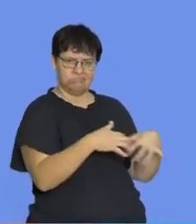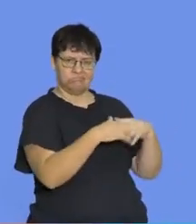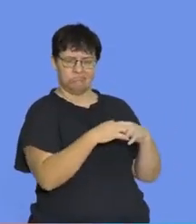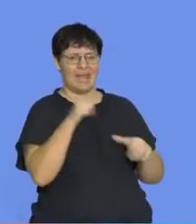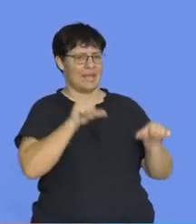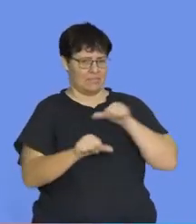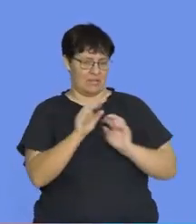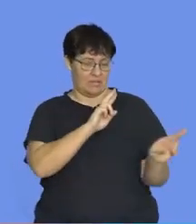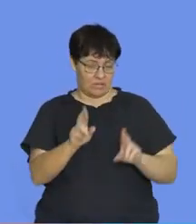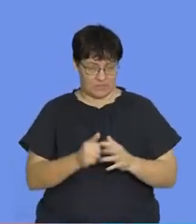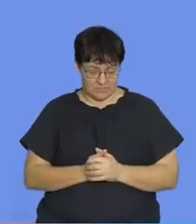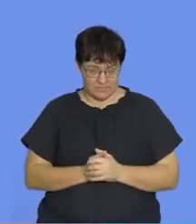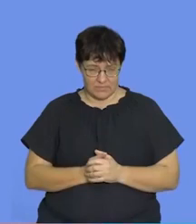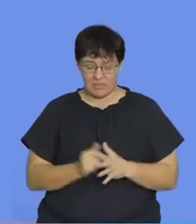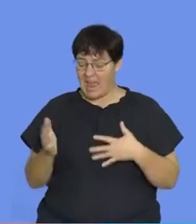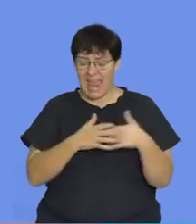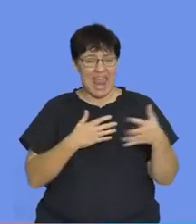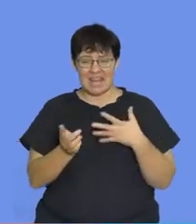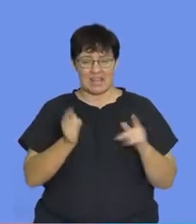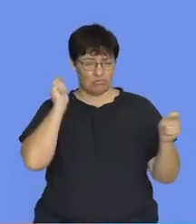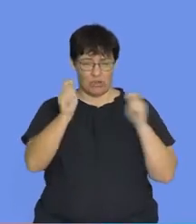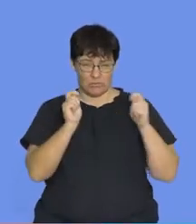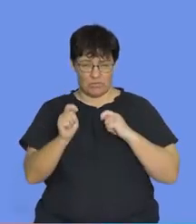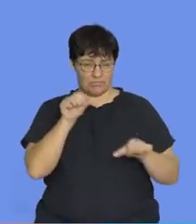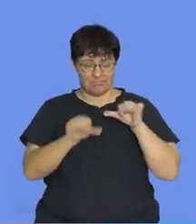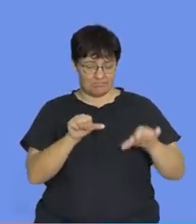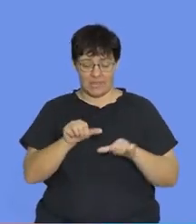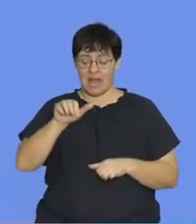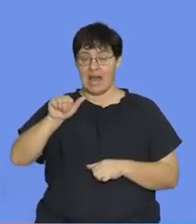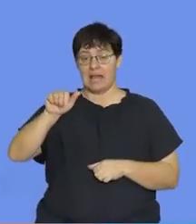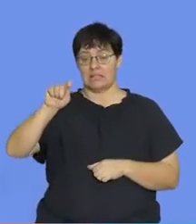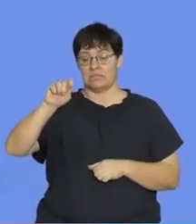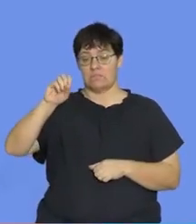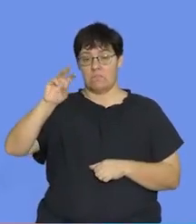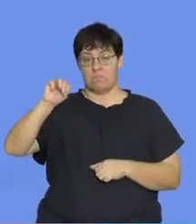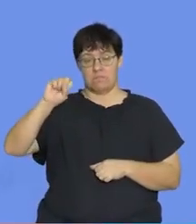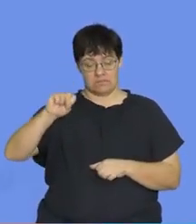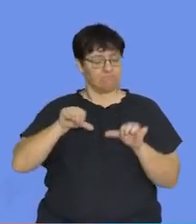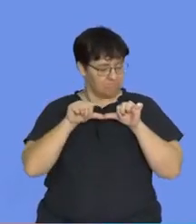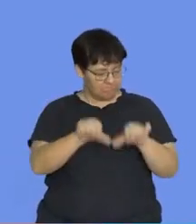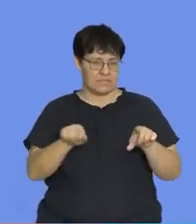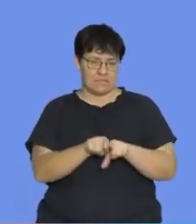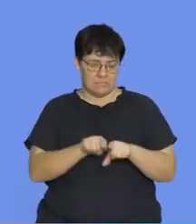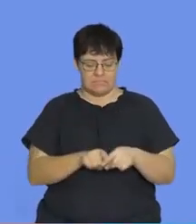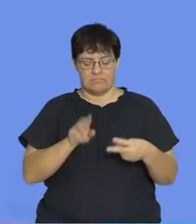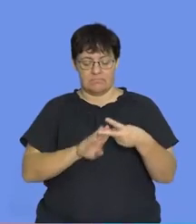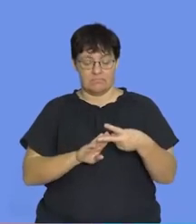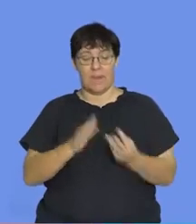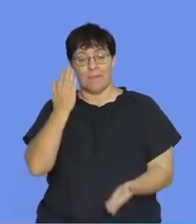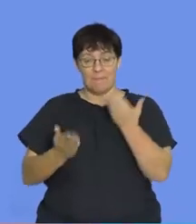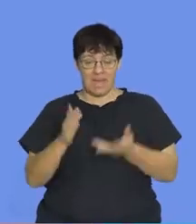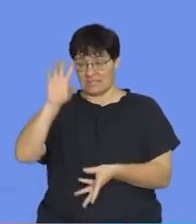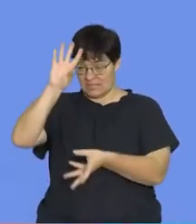fact that, in any chemical change, the number of atoms remains constant. The mass, total mass of